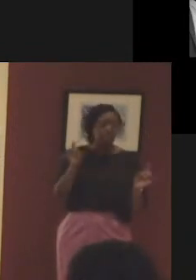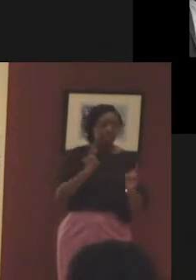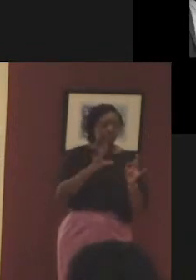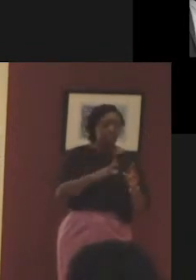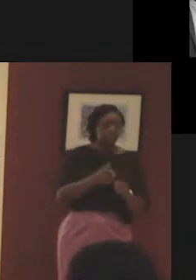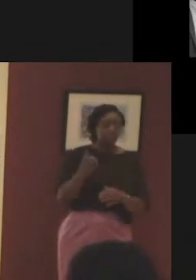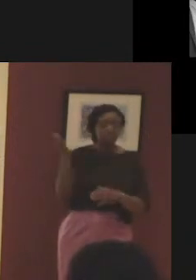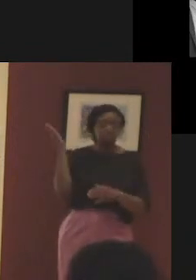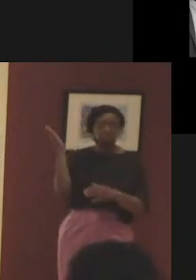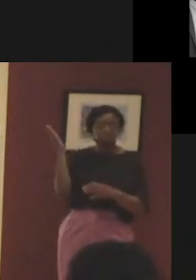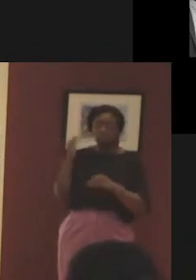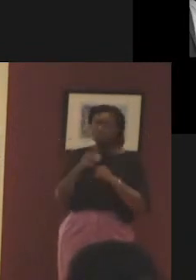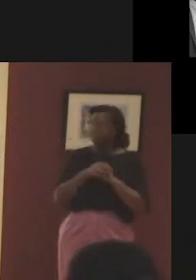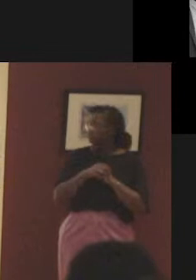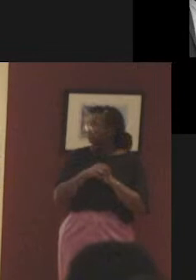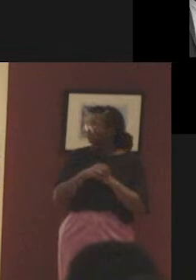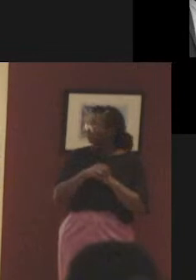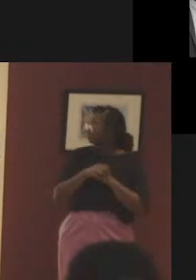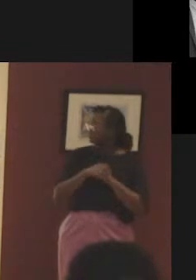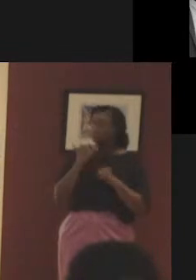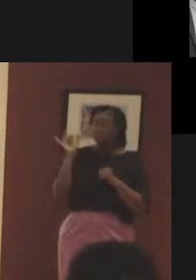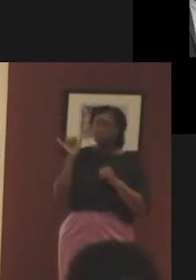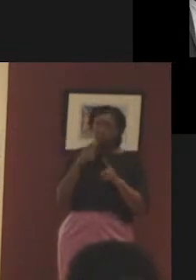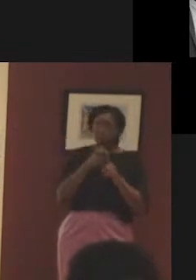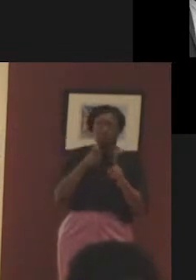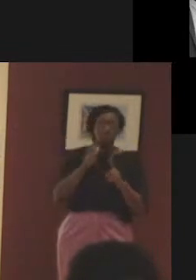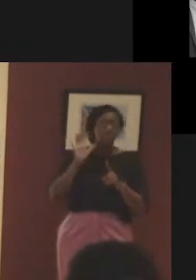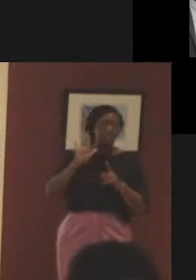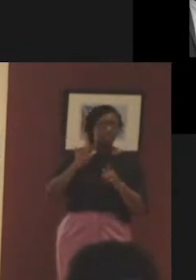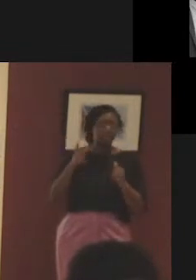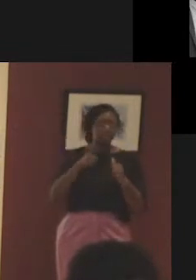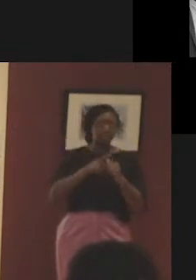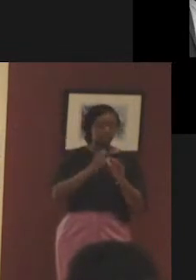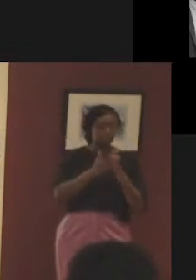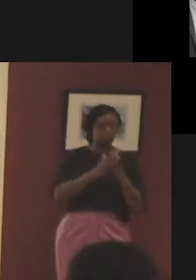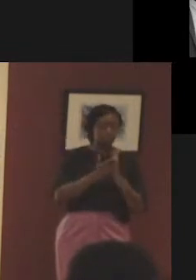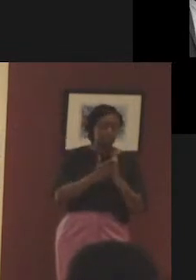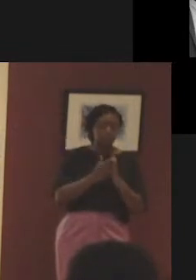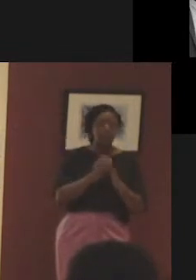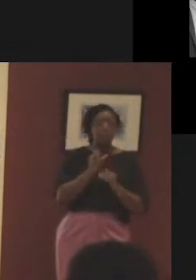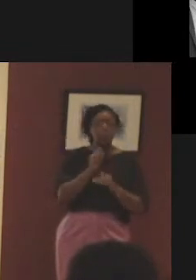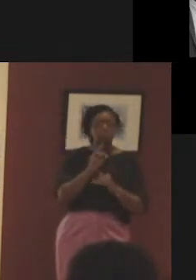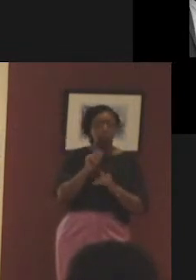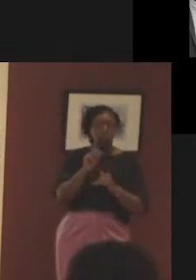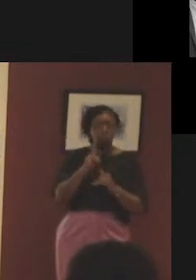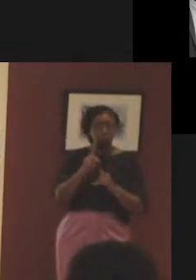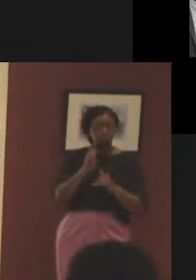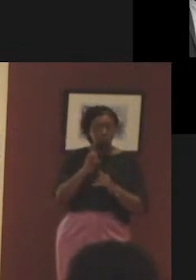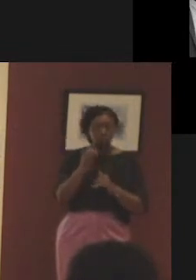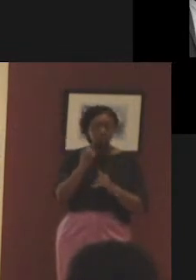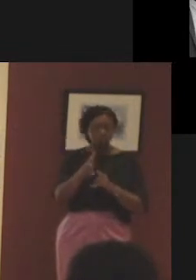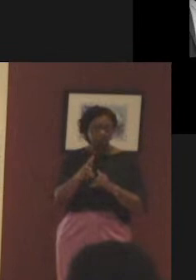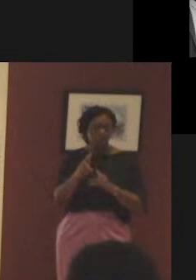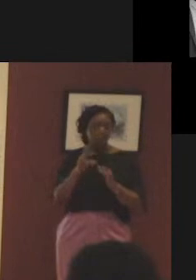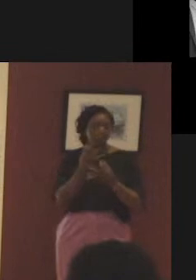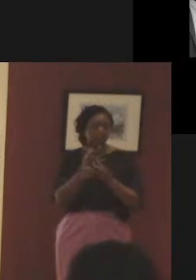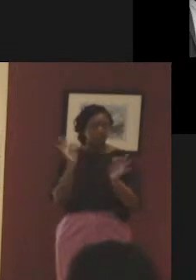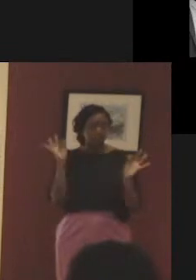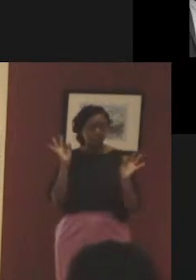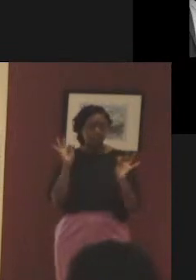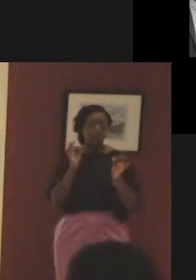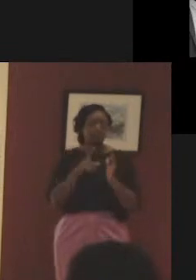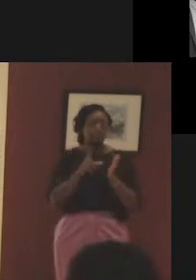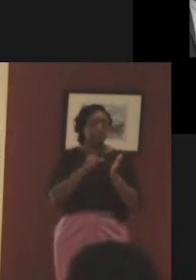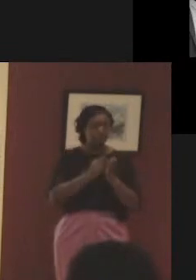were theories that were articulated in his first book, Stride Toward Freedom, which was published in 1958 as a memoir of the